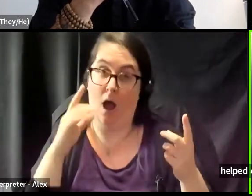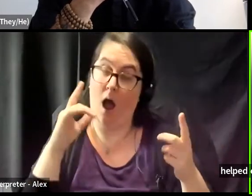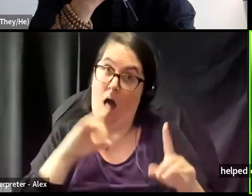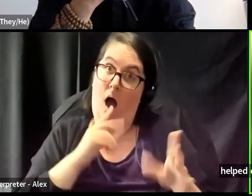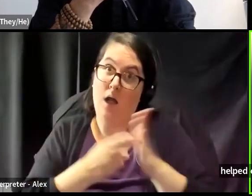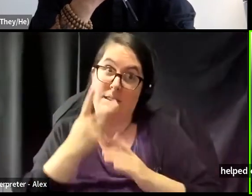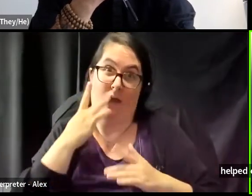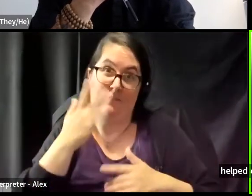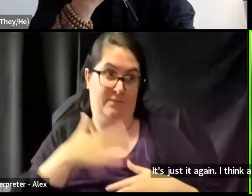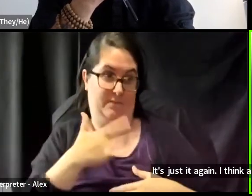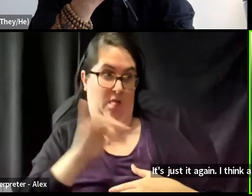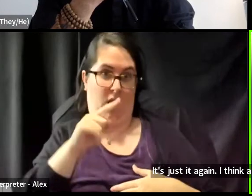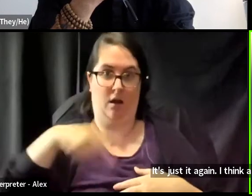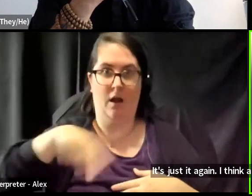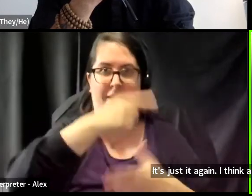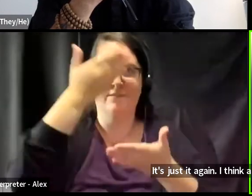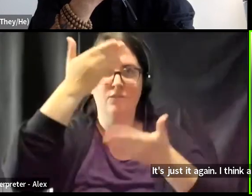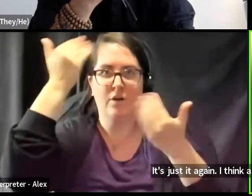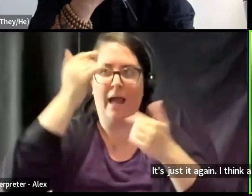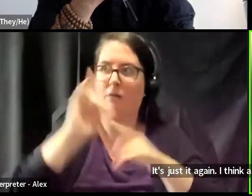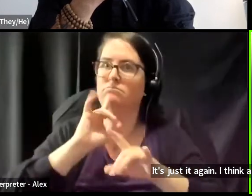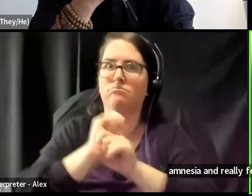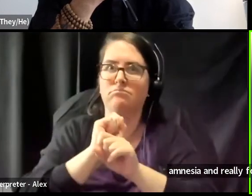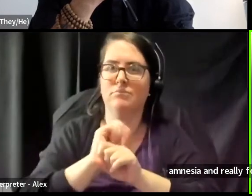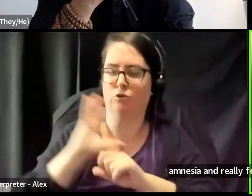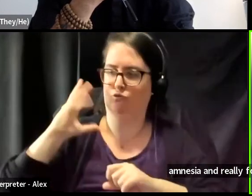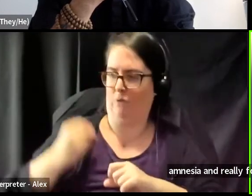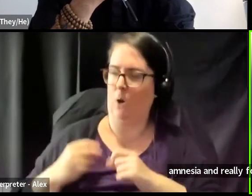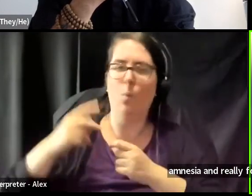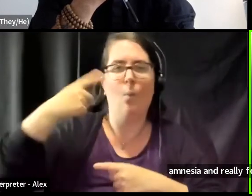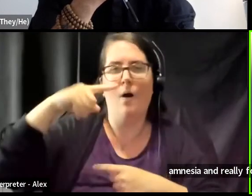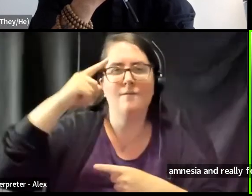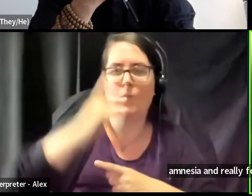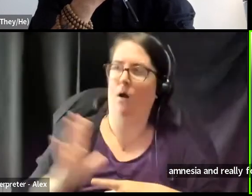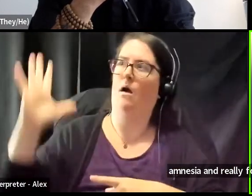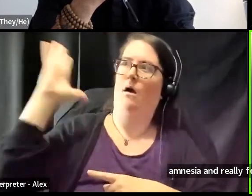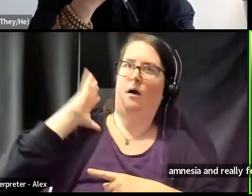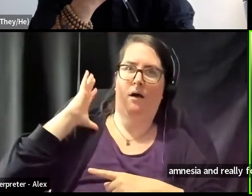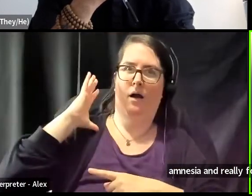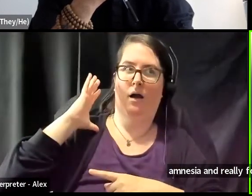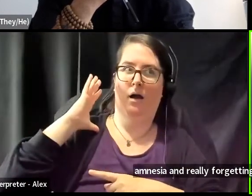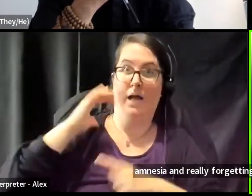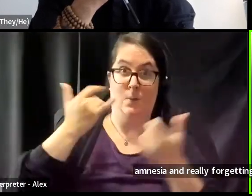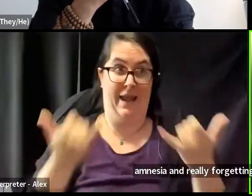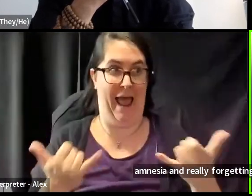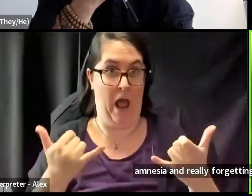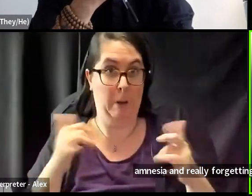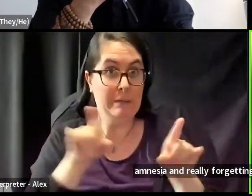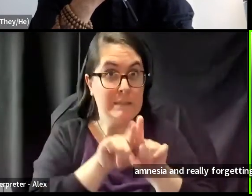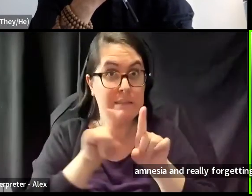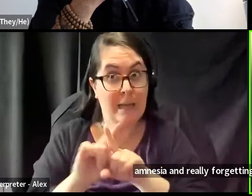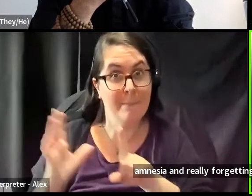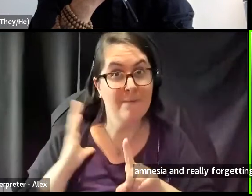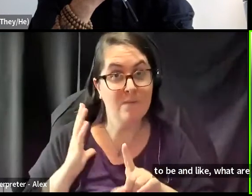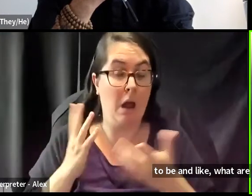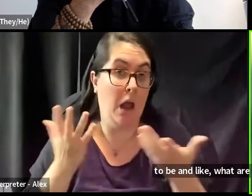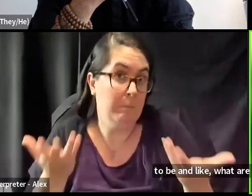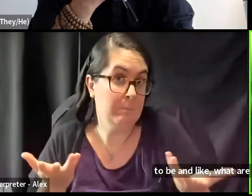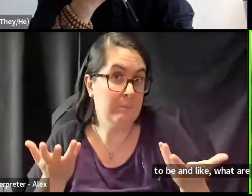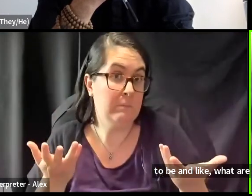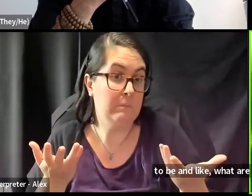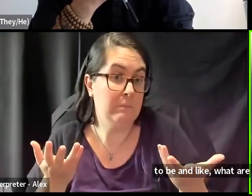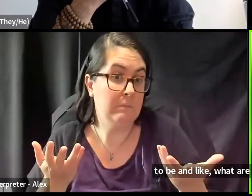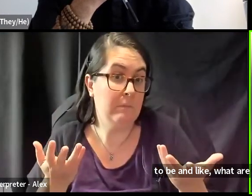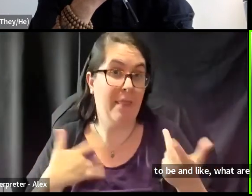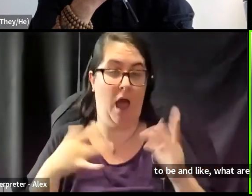forgetting like, what was drag supposed to be? And like, what are we actually doing? Like, is it actually drag? And I mean, I also get in, people don't like